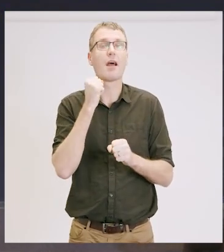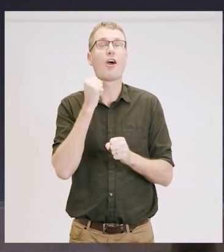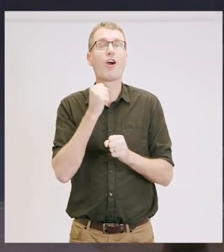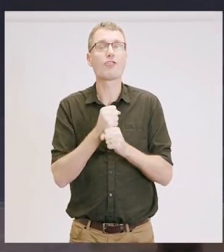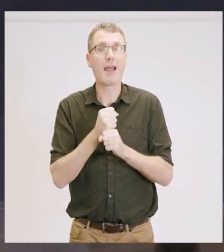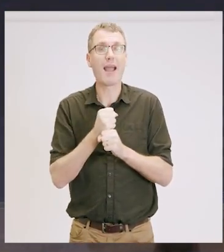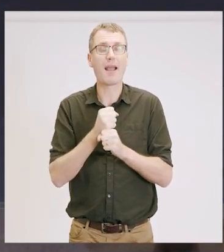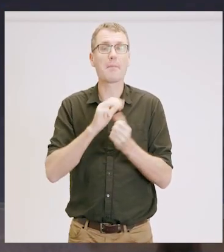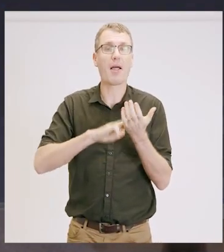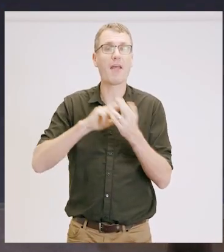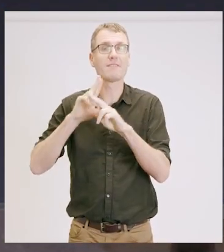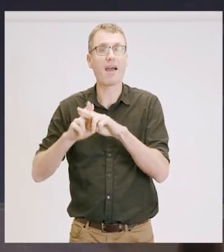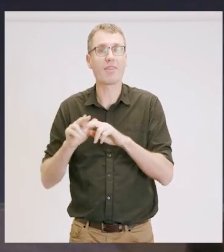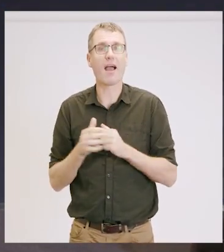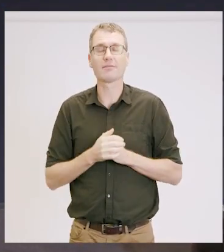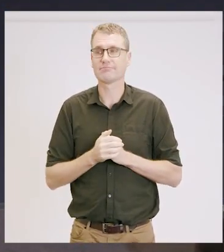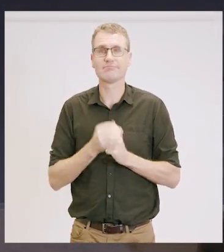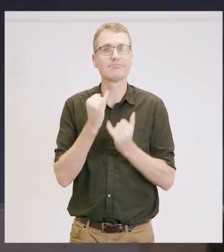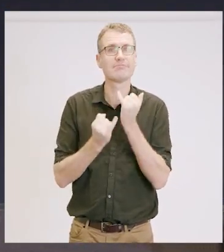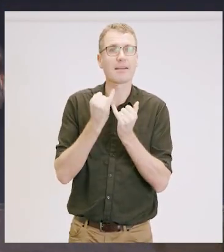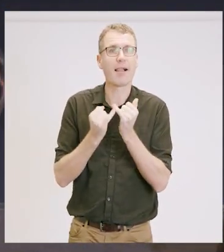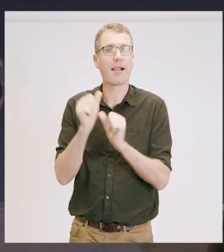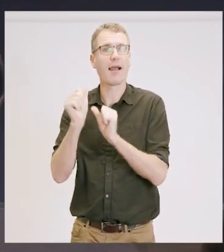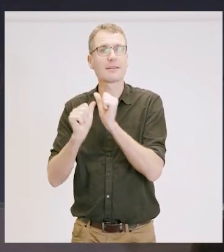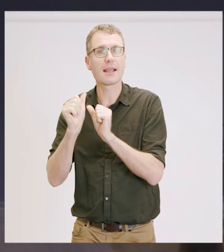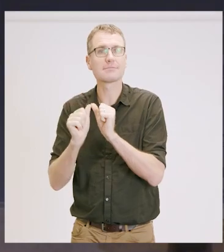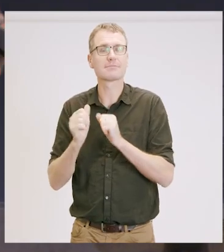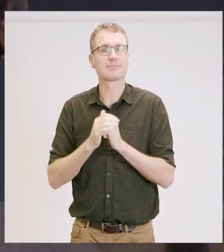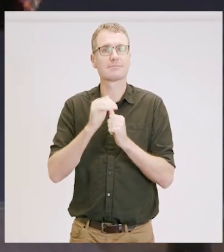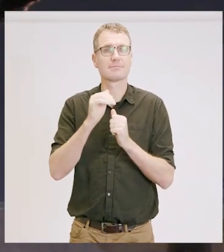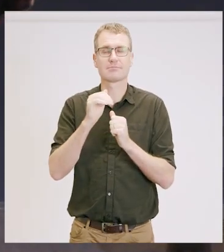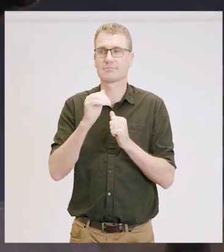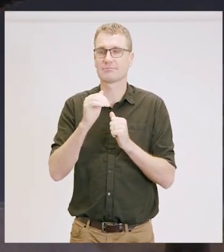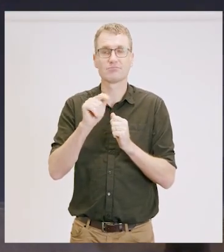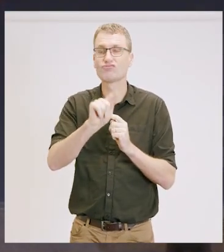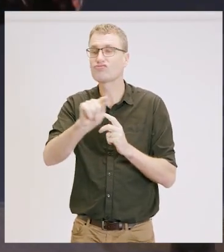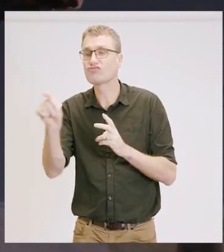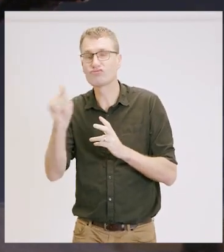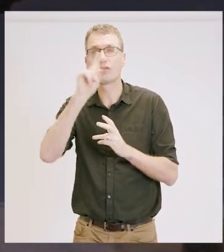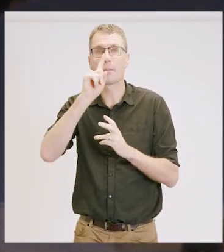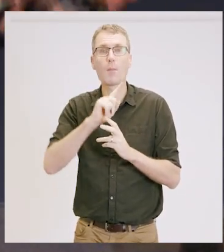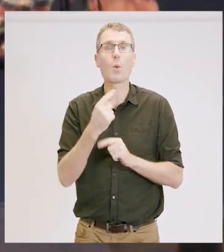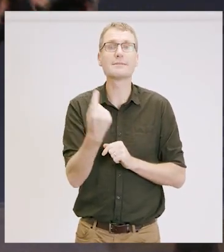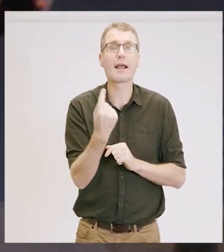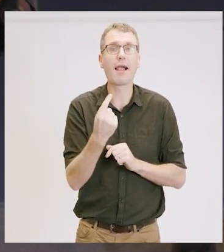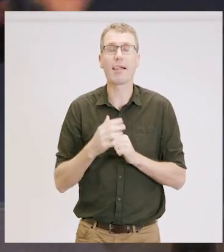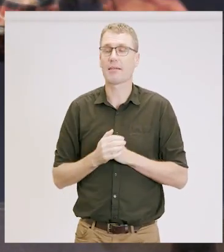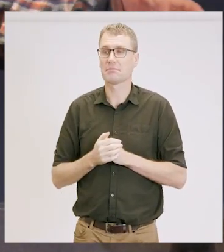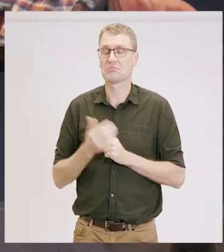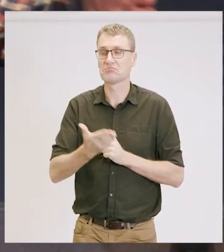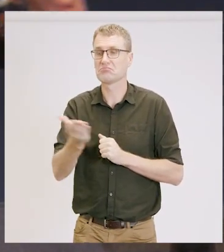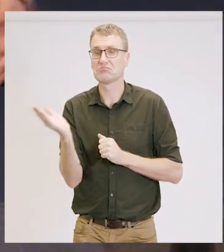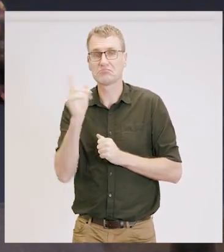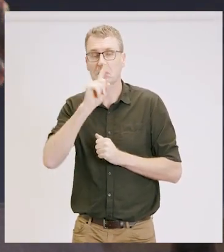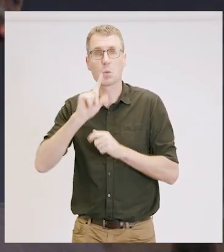and aunts and uncles and people who might be single and other people who, you know, may have disabilities